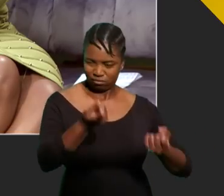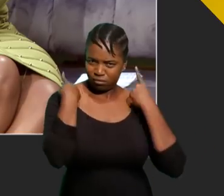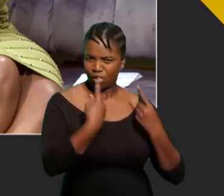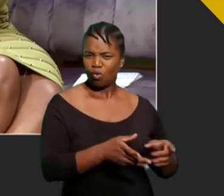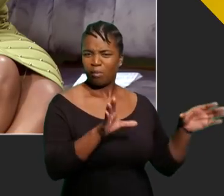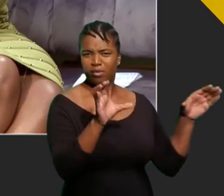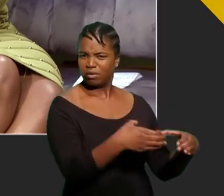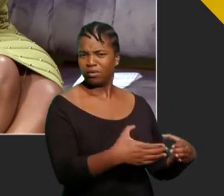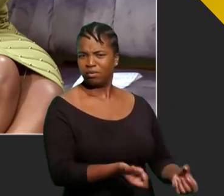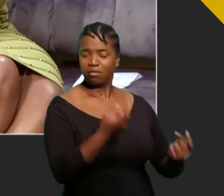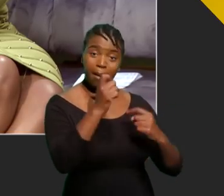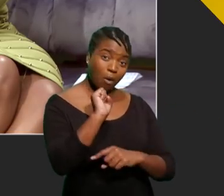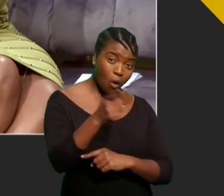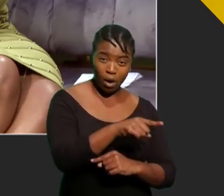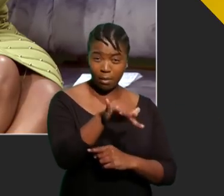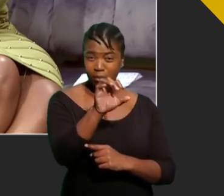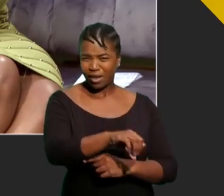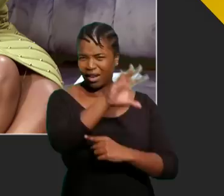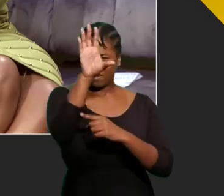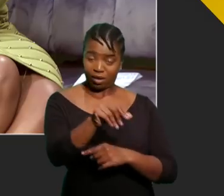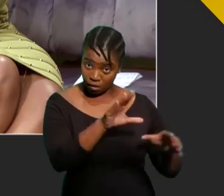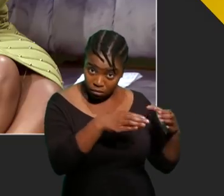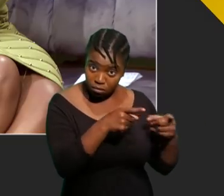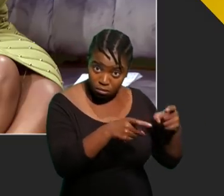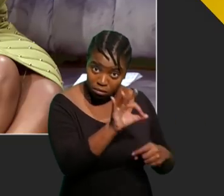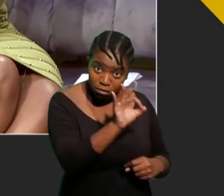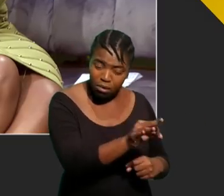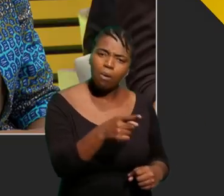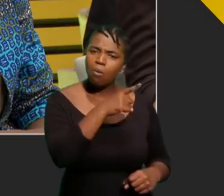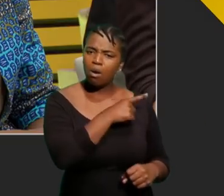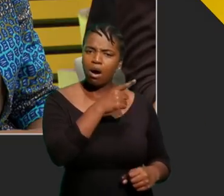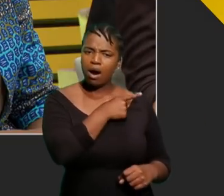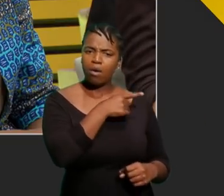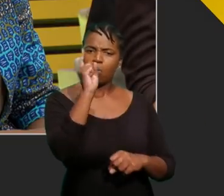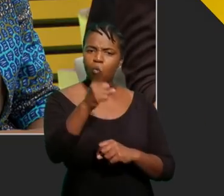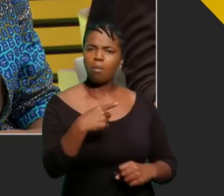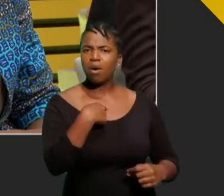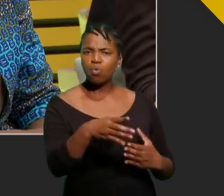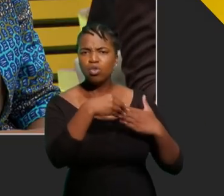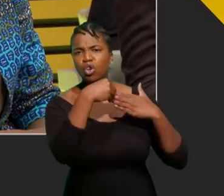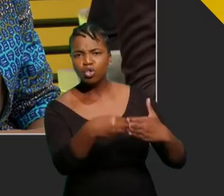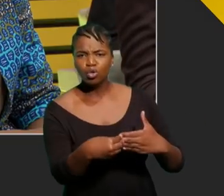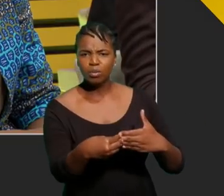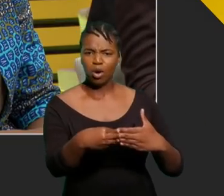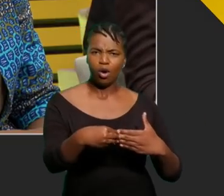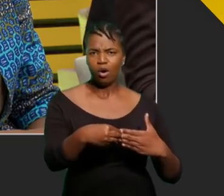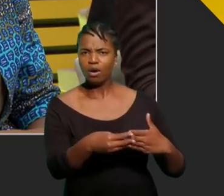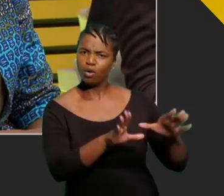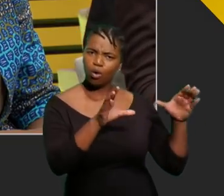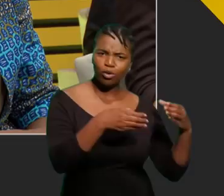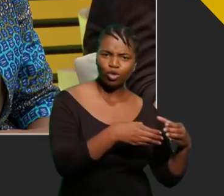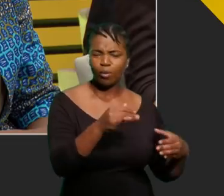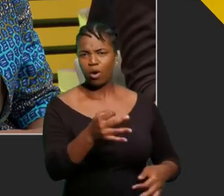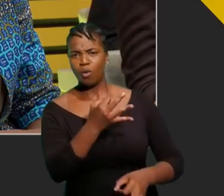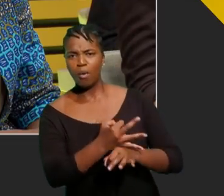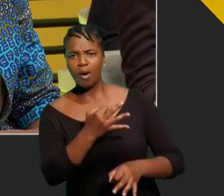i-commission nonke abantu base-South Africa baphenywa yi-commissionini. Why uma ngabe kusa kwi-leadership izophenywa yi-commissioni mawubala